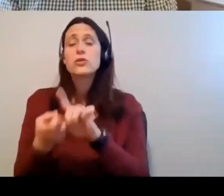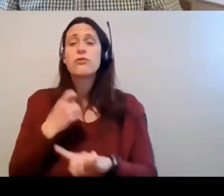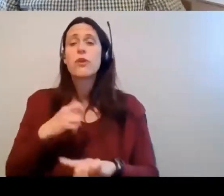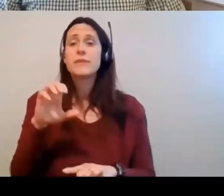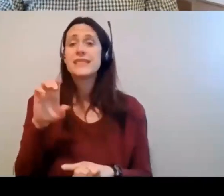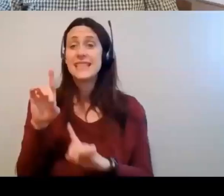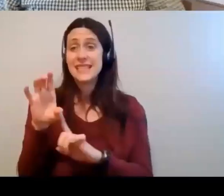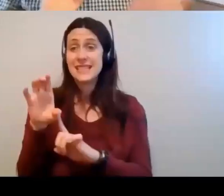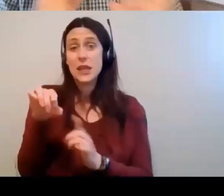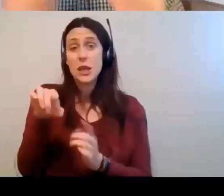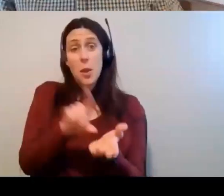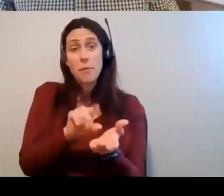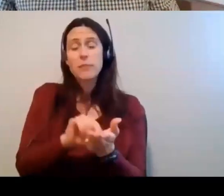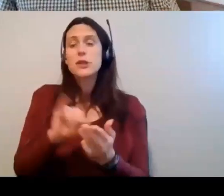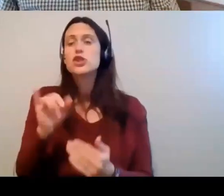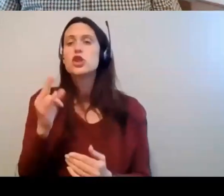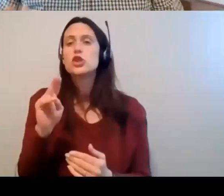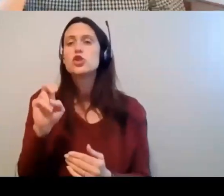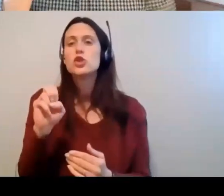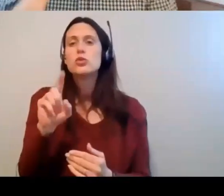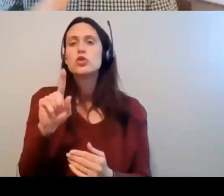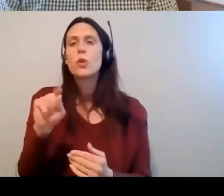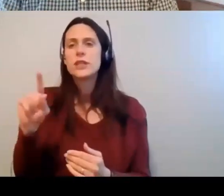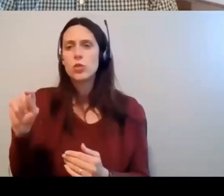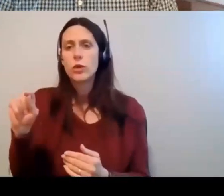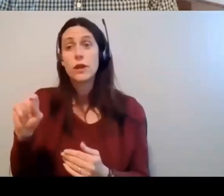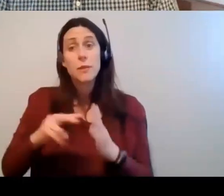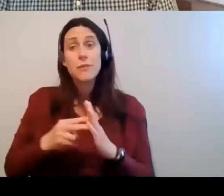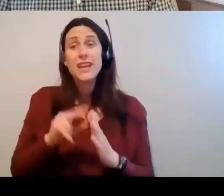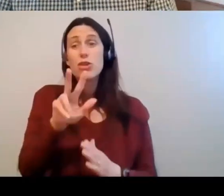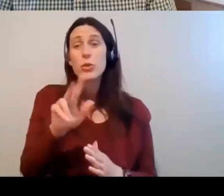in June of 2020. So this is only 3.5 months into the pandemic.